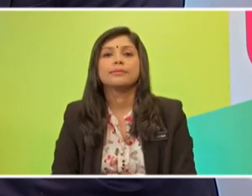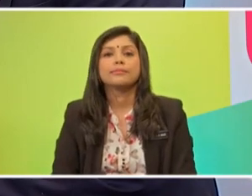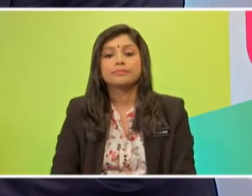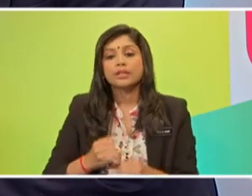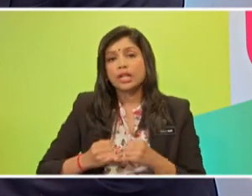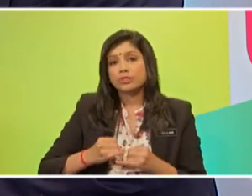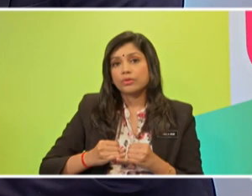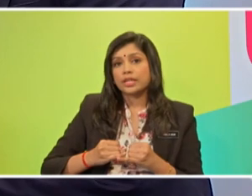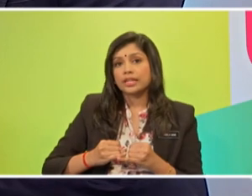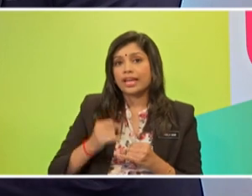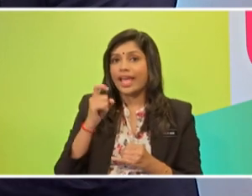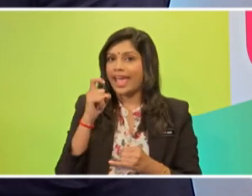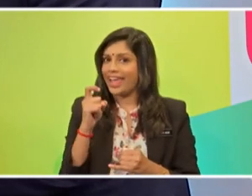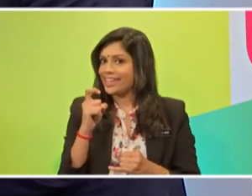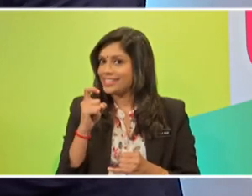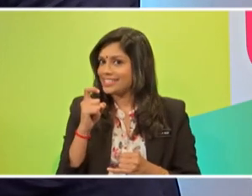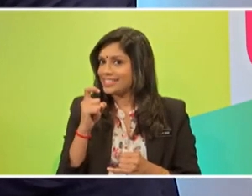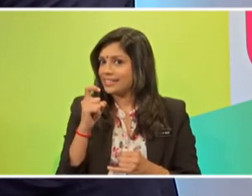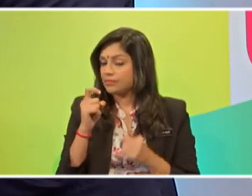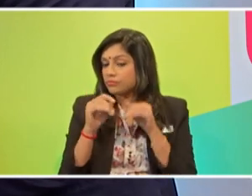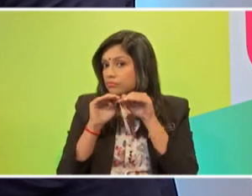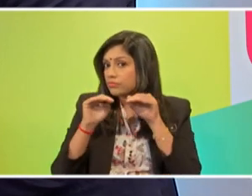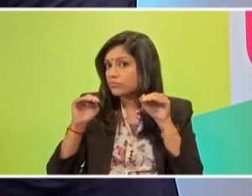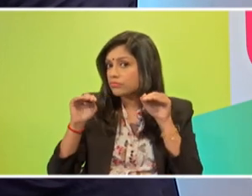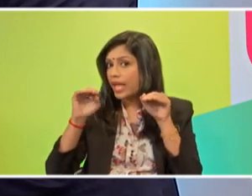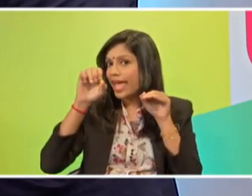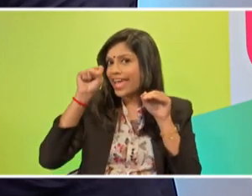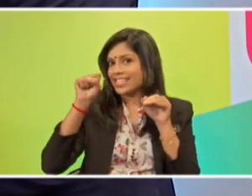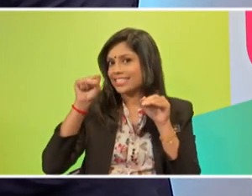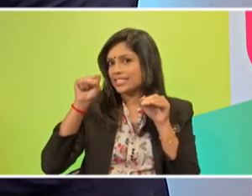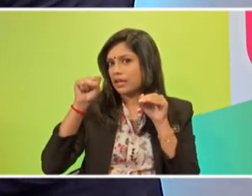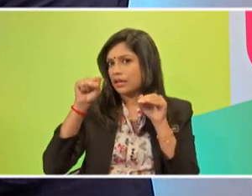X. Okay. And S. Okay.